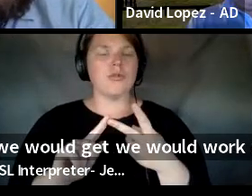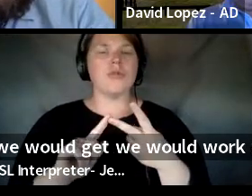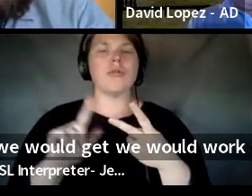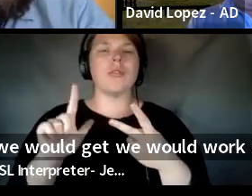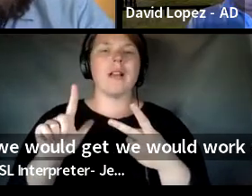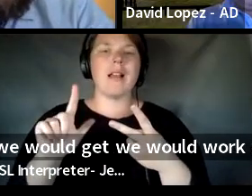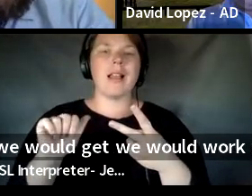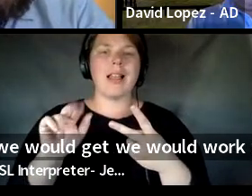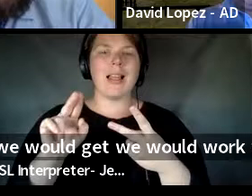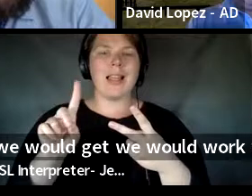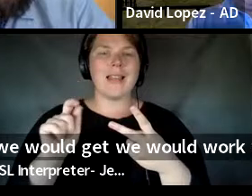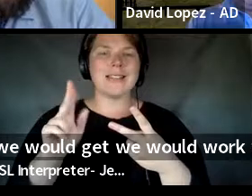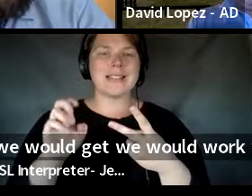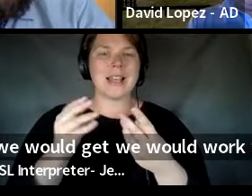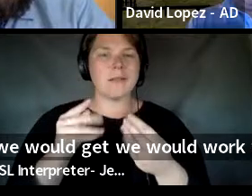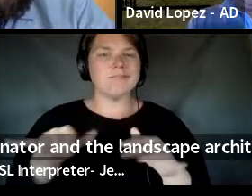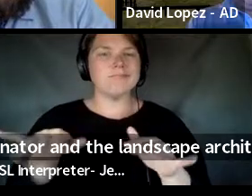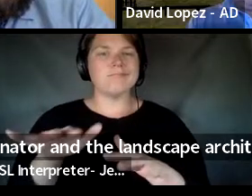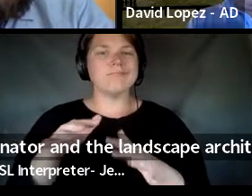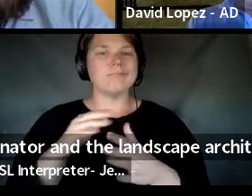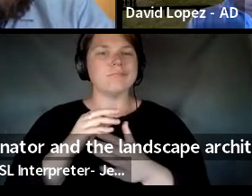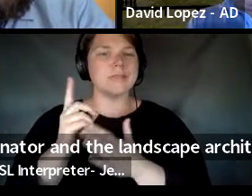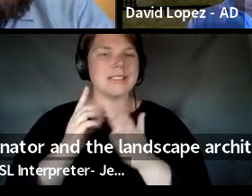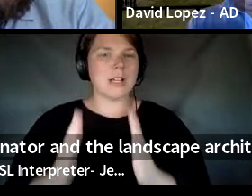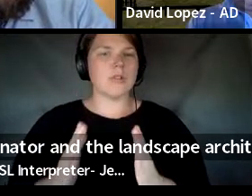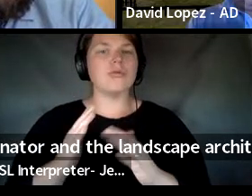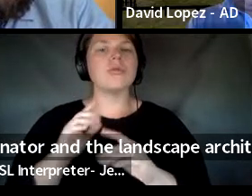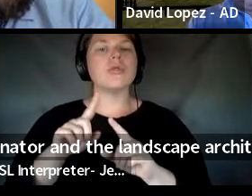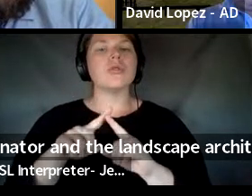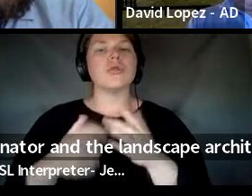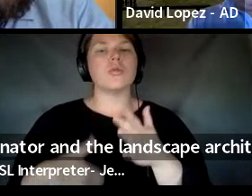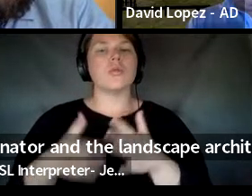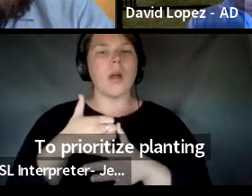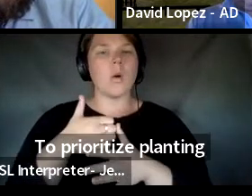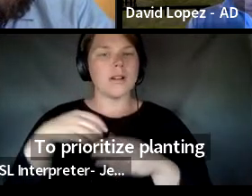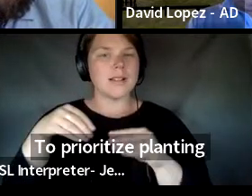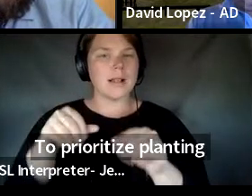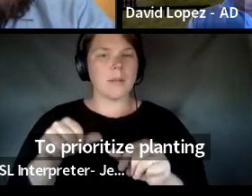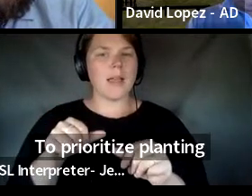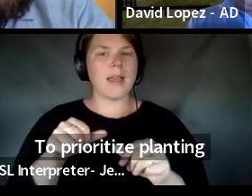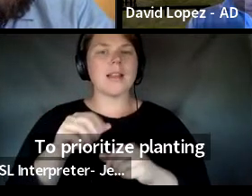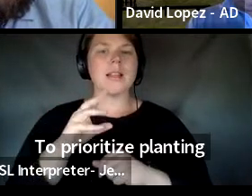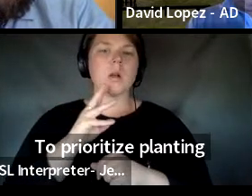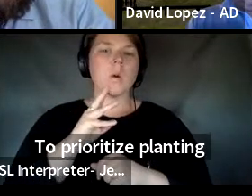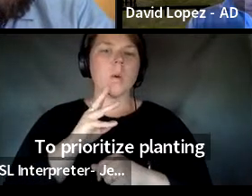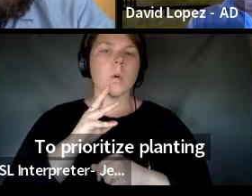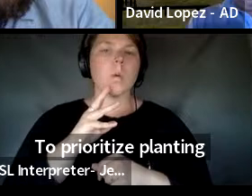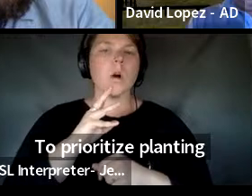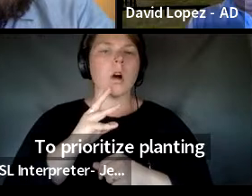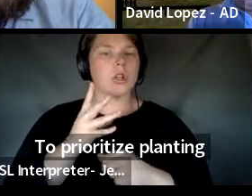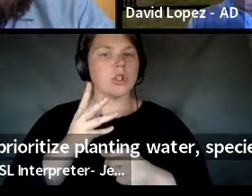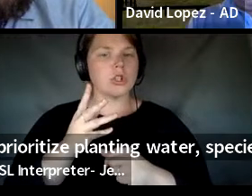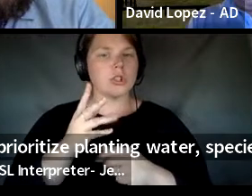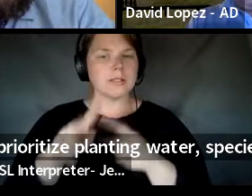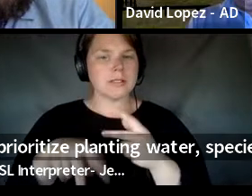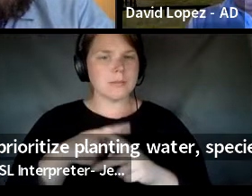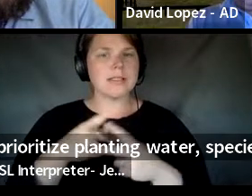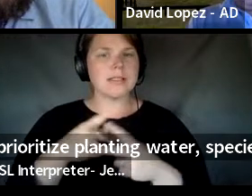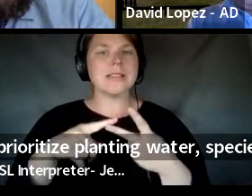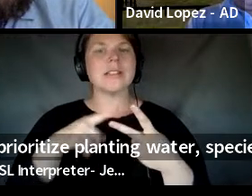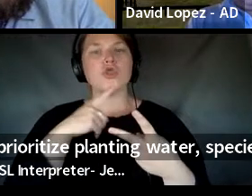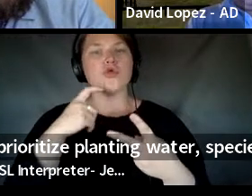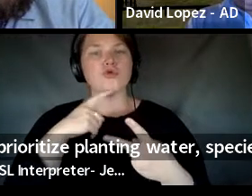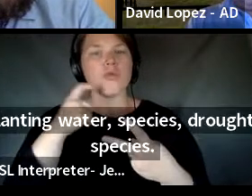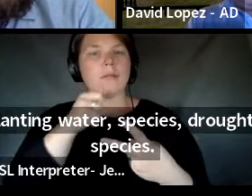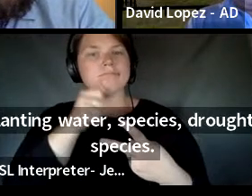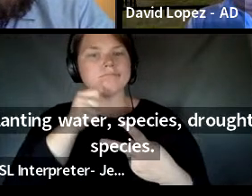architects to prioritize planting water-wise species, drought-tolerant species, work with them